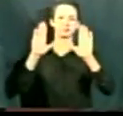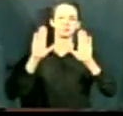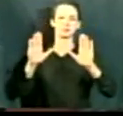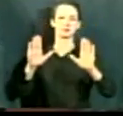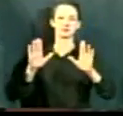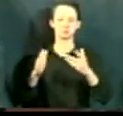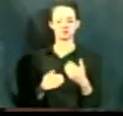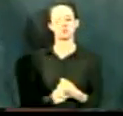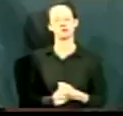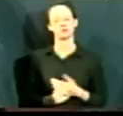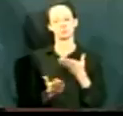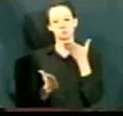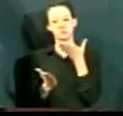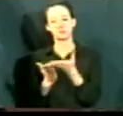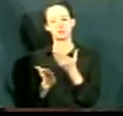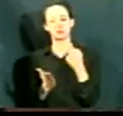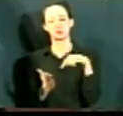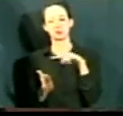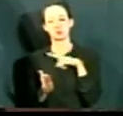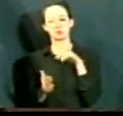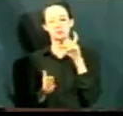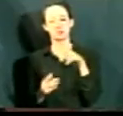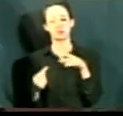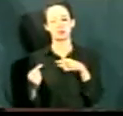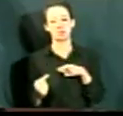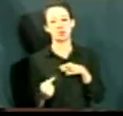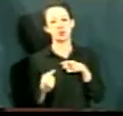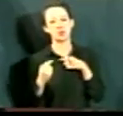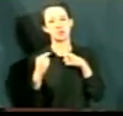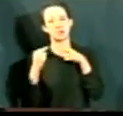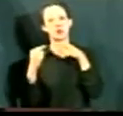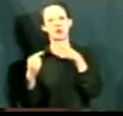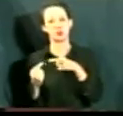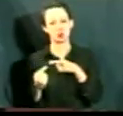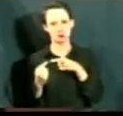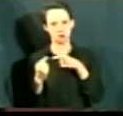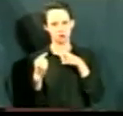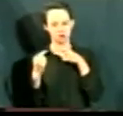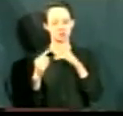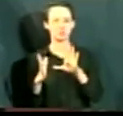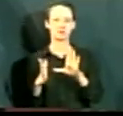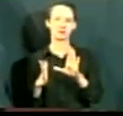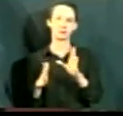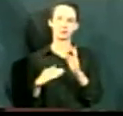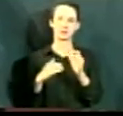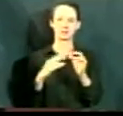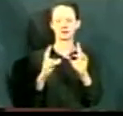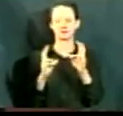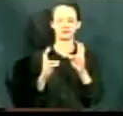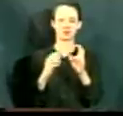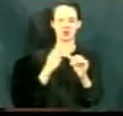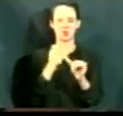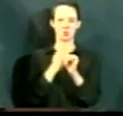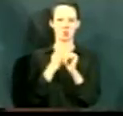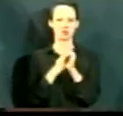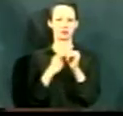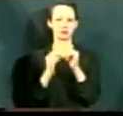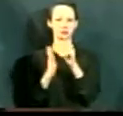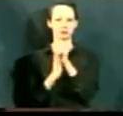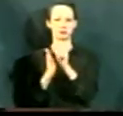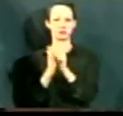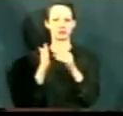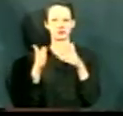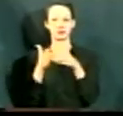But the fact that we had to scrape and claw and I hate to say threaten due process, but the parent was ready to go to